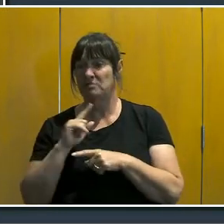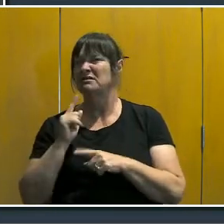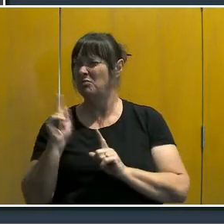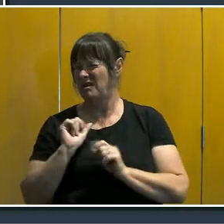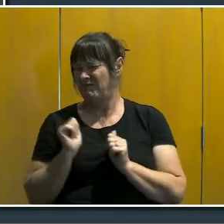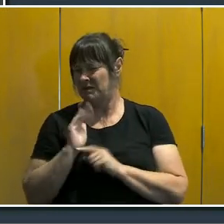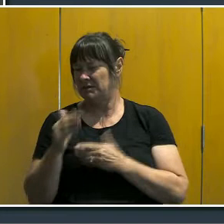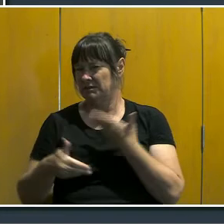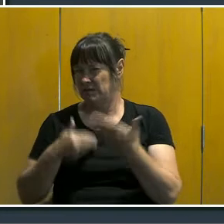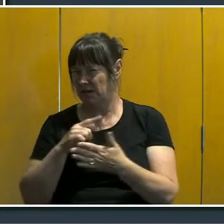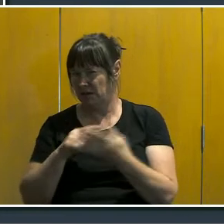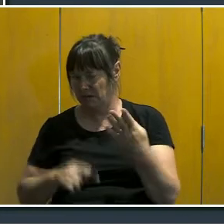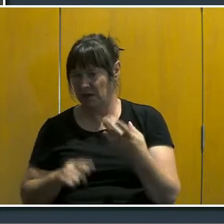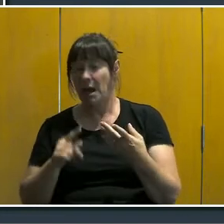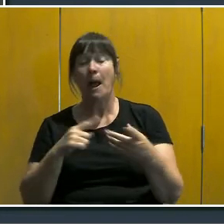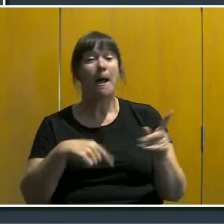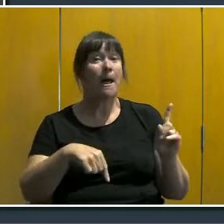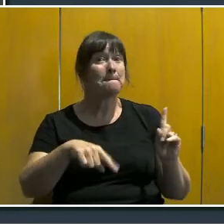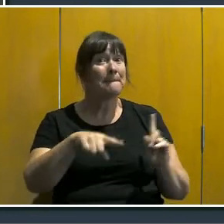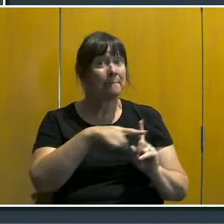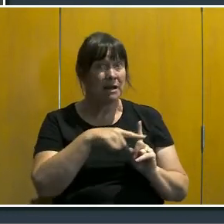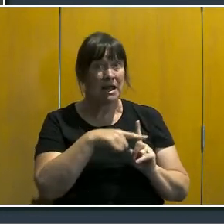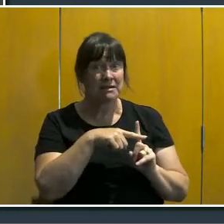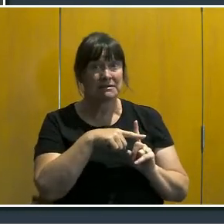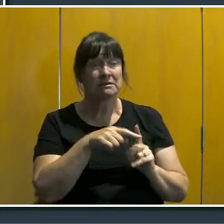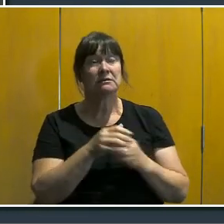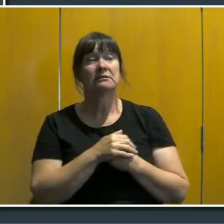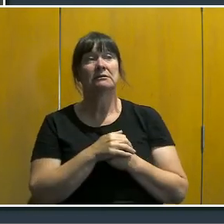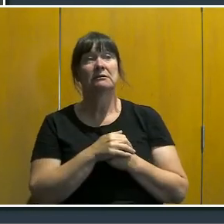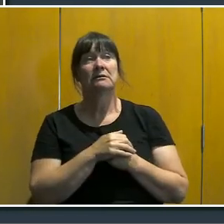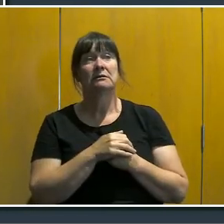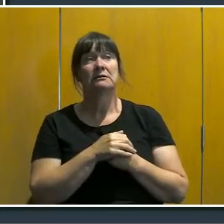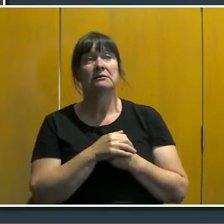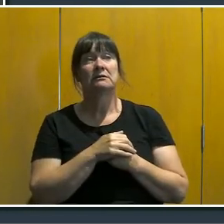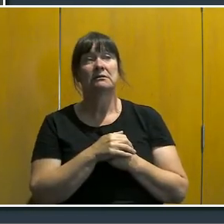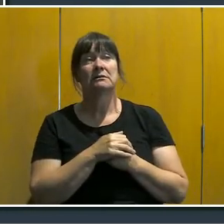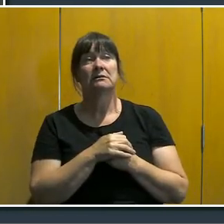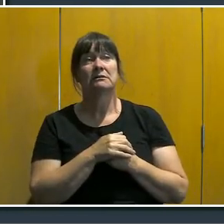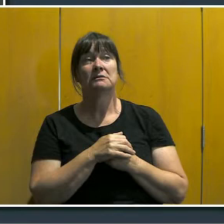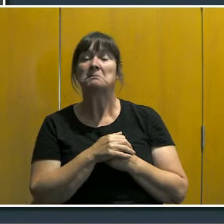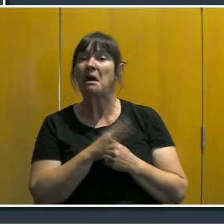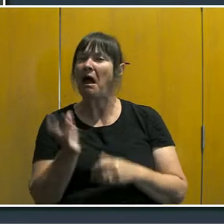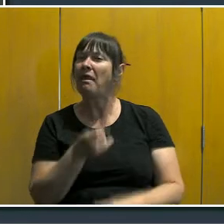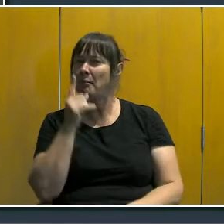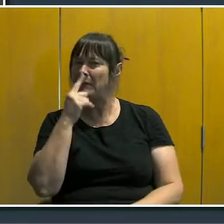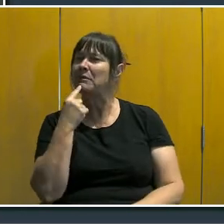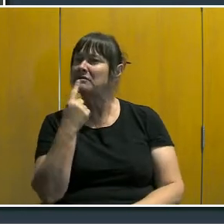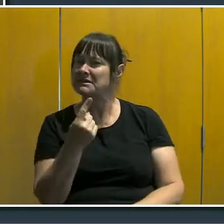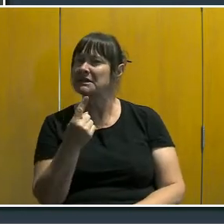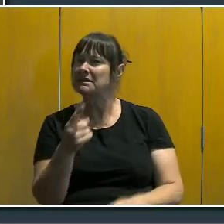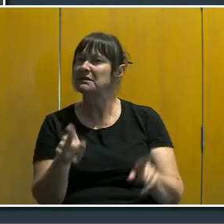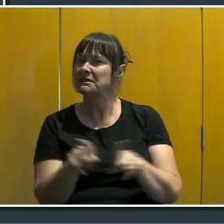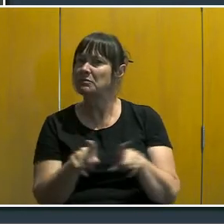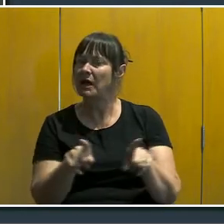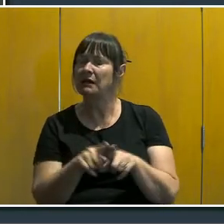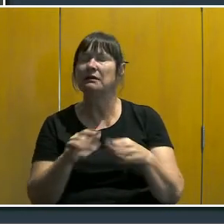outlined and also from the thought that has been voiced by people, but I can't vouch for how